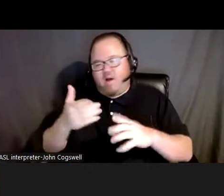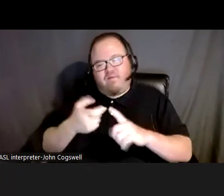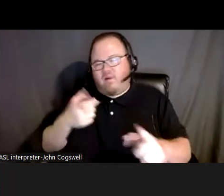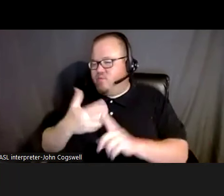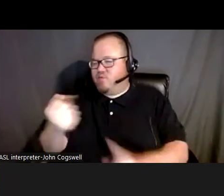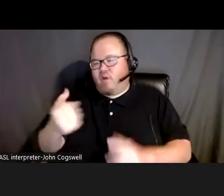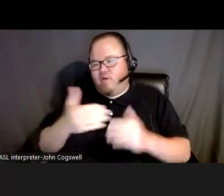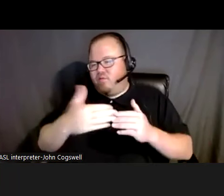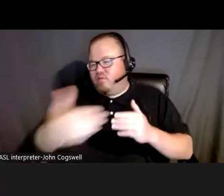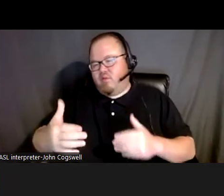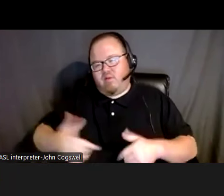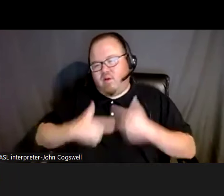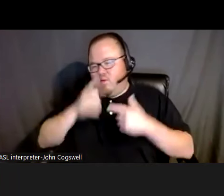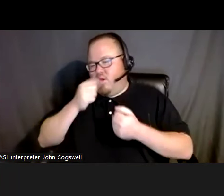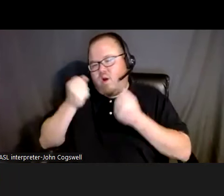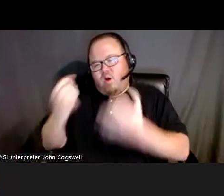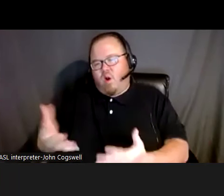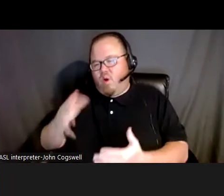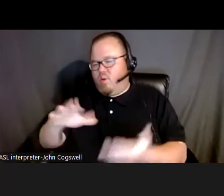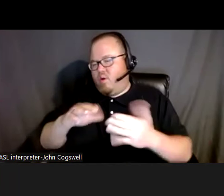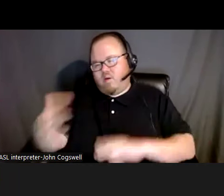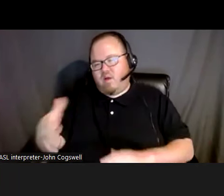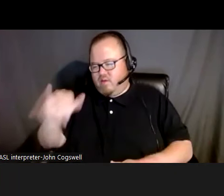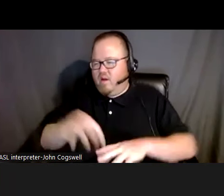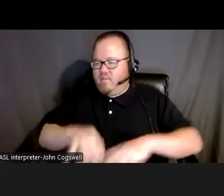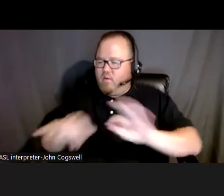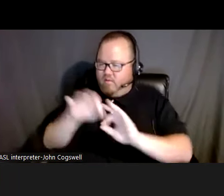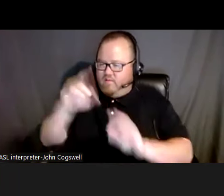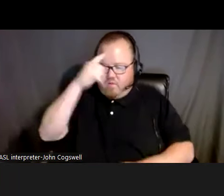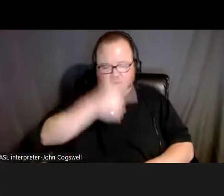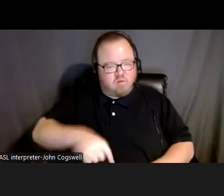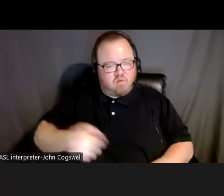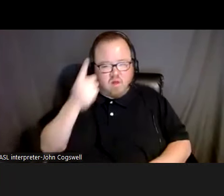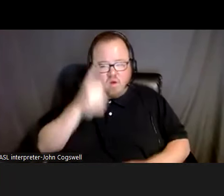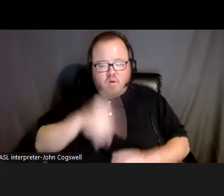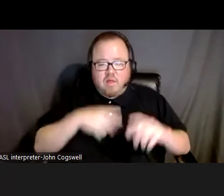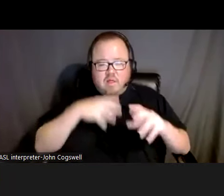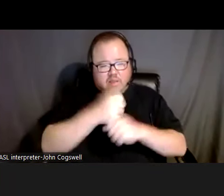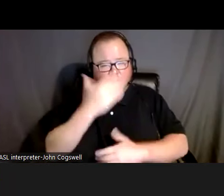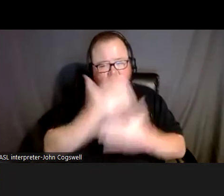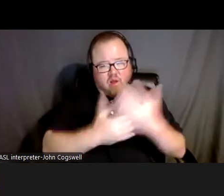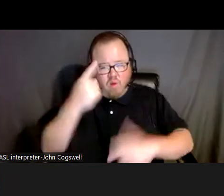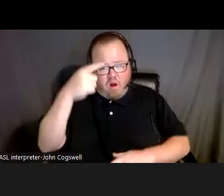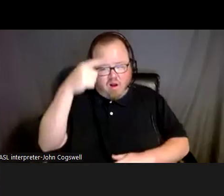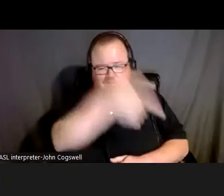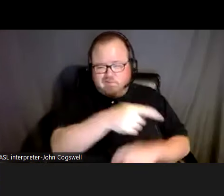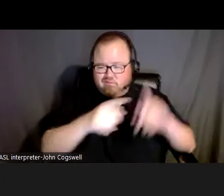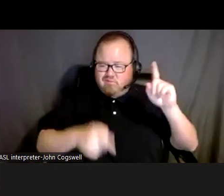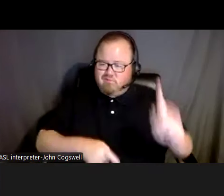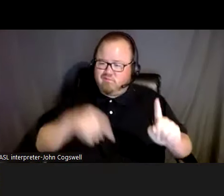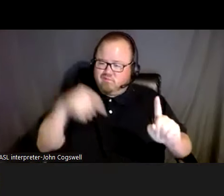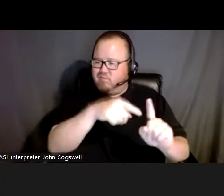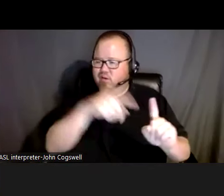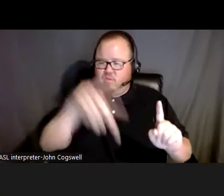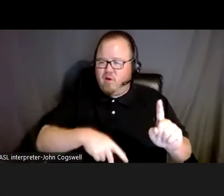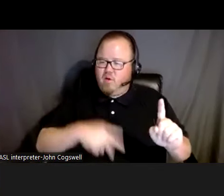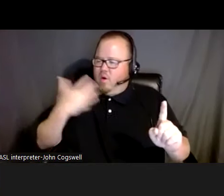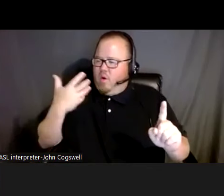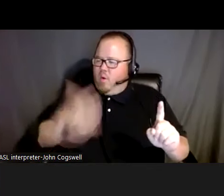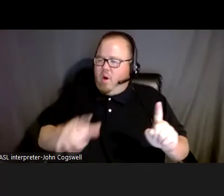be the cause of their death. And that's really important for us to understand that no, if we can get somebody to have, of course, we don't want them to